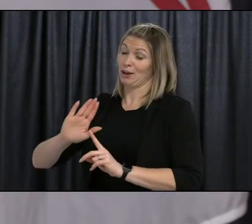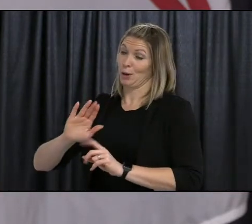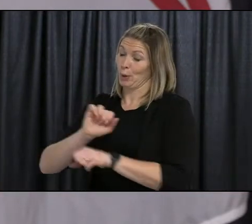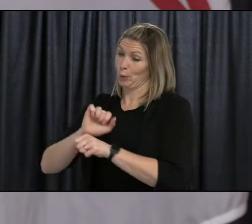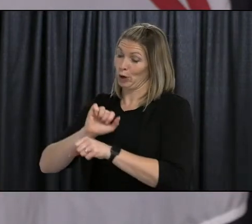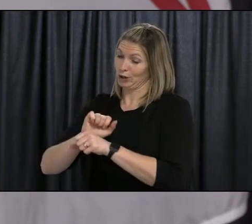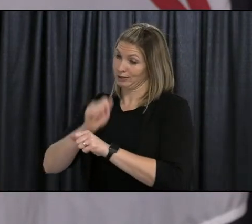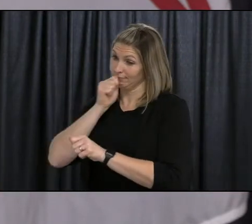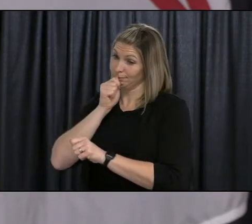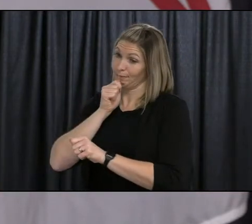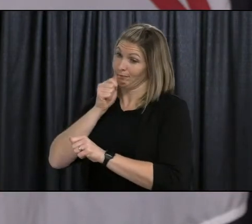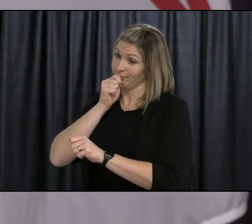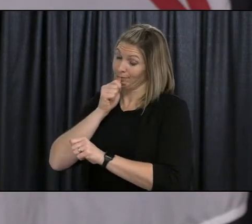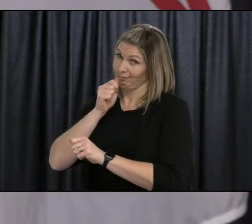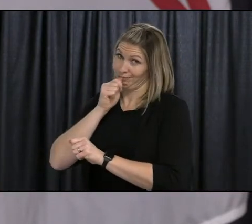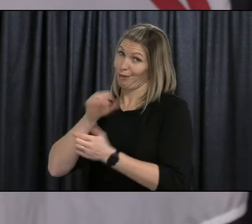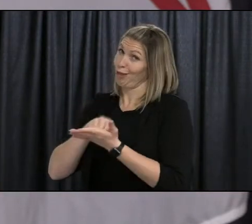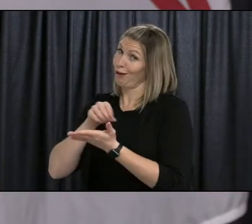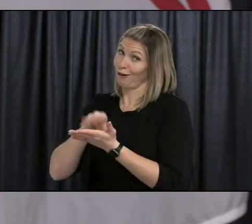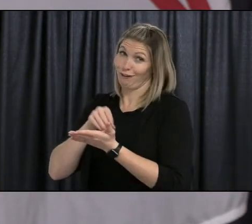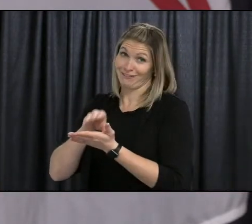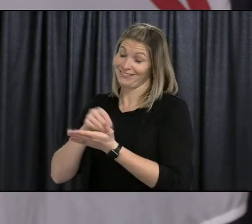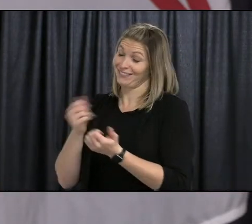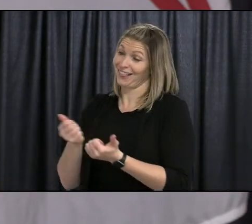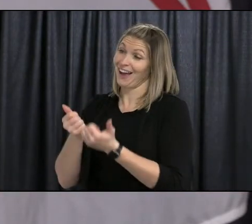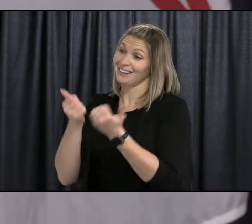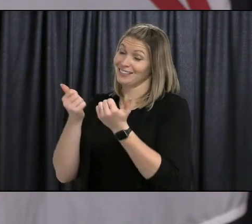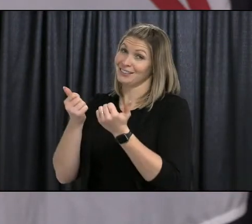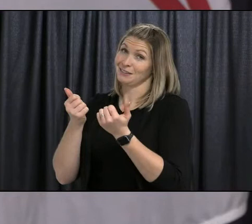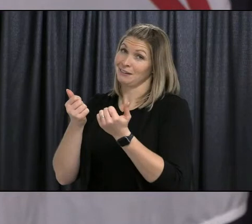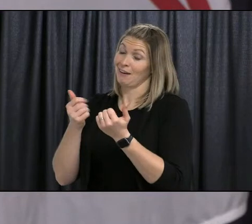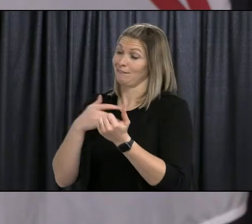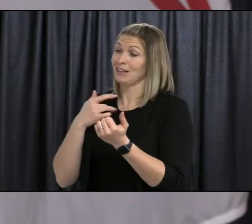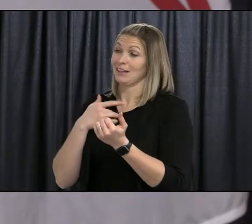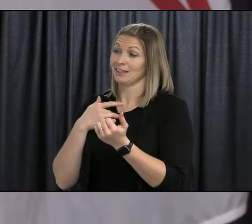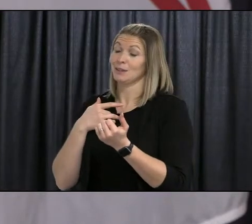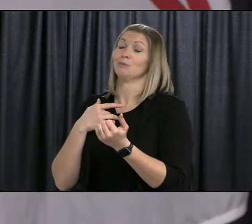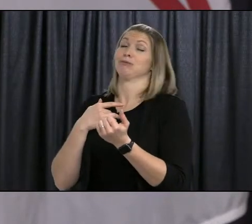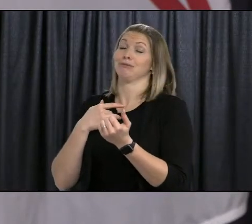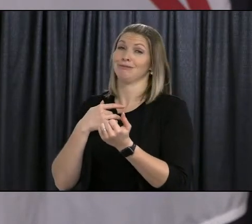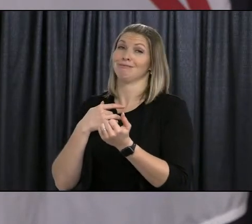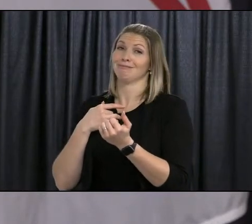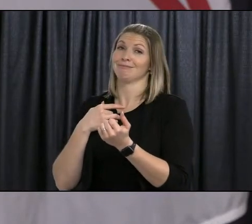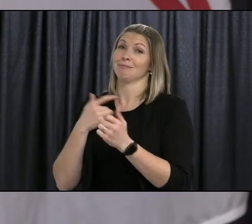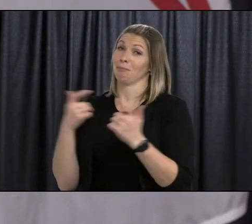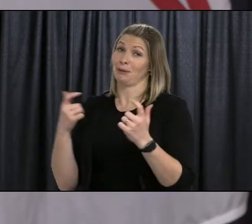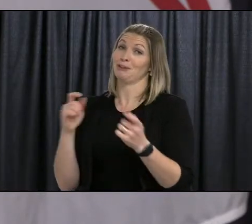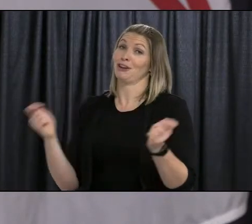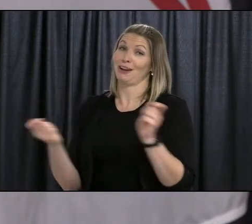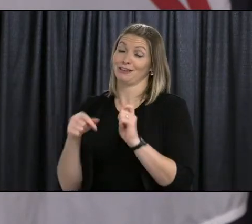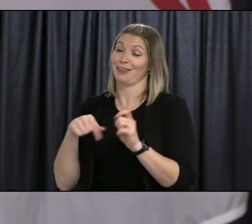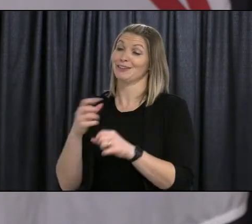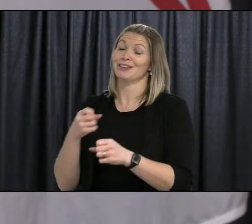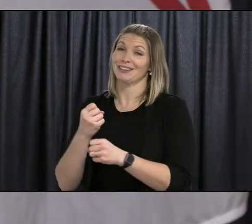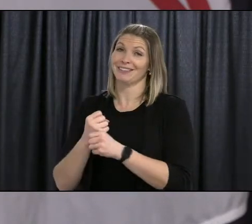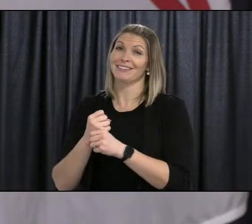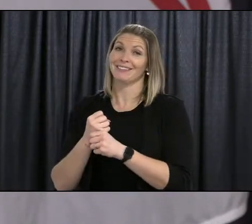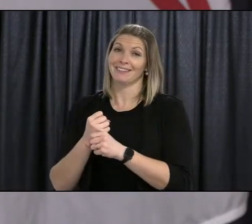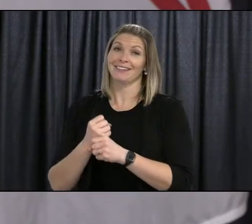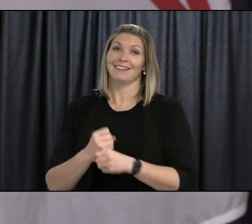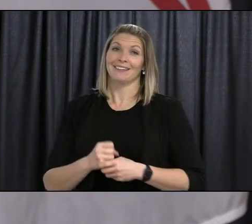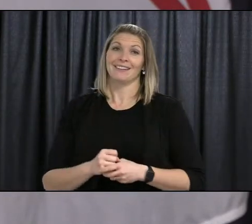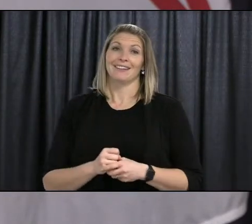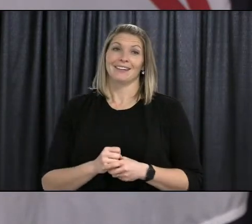resiliency, and I think that's all very good stuff to know. So I think there'll